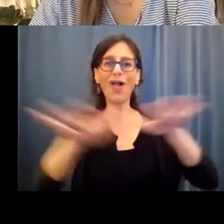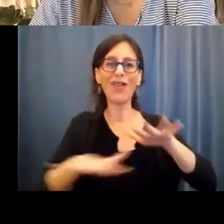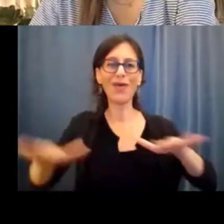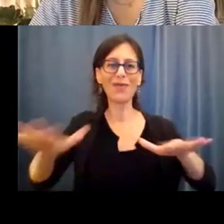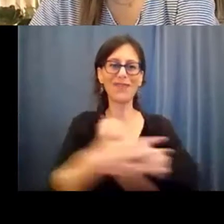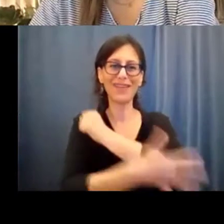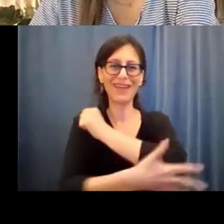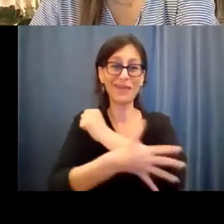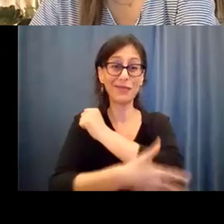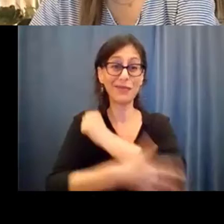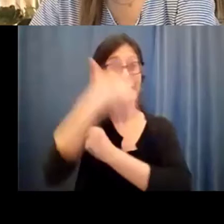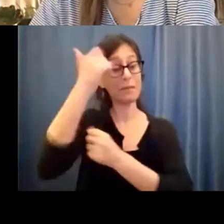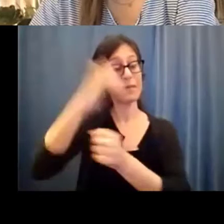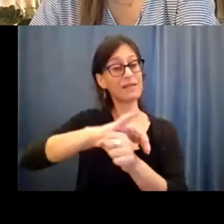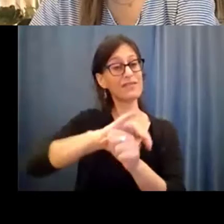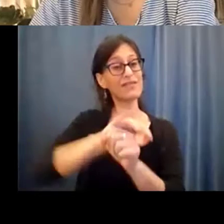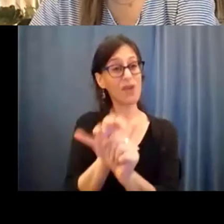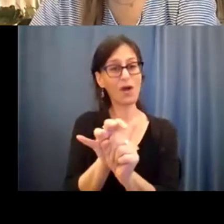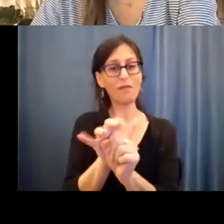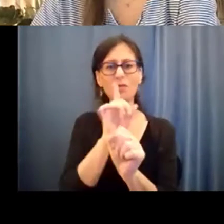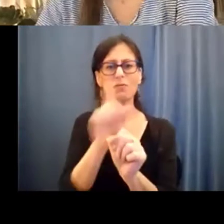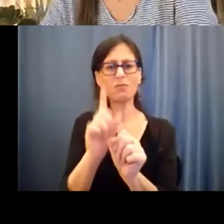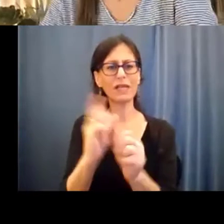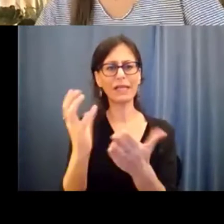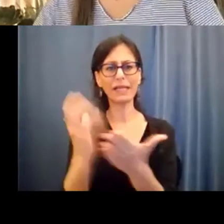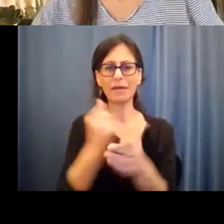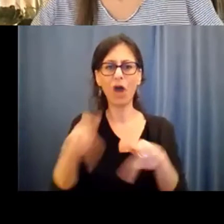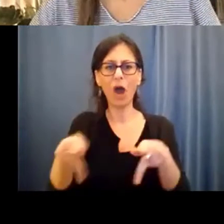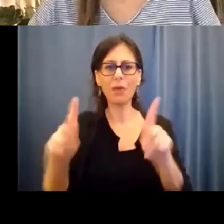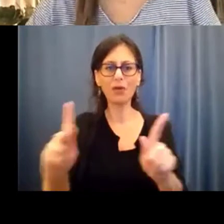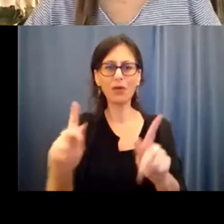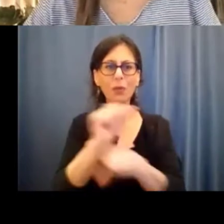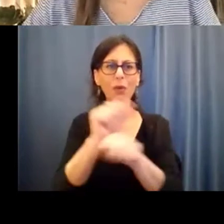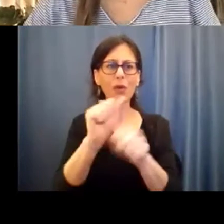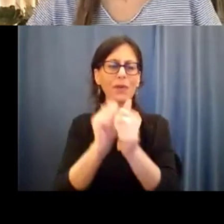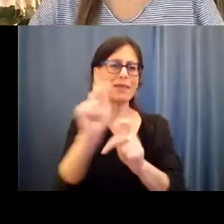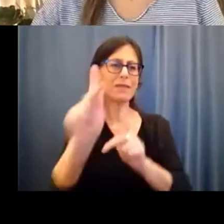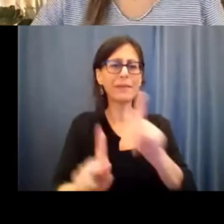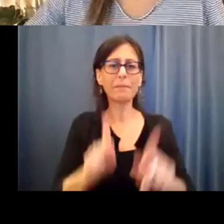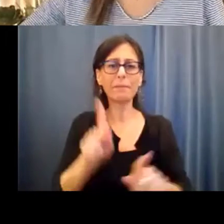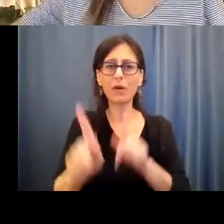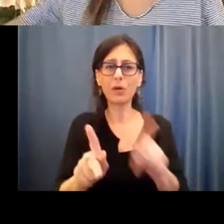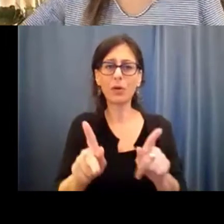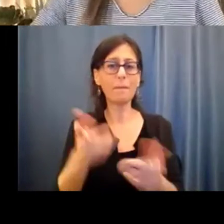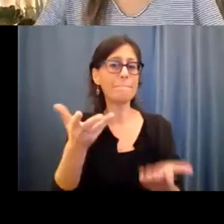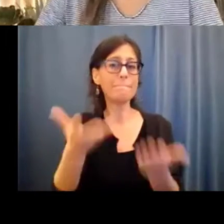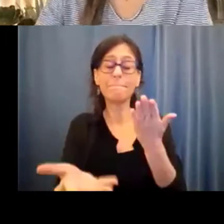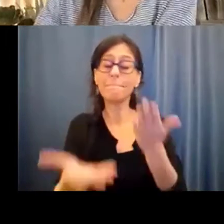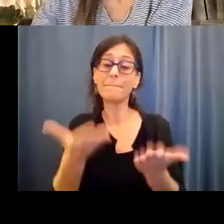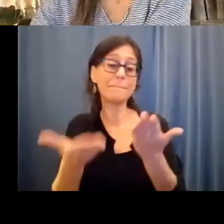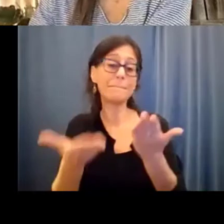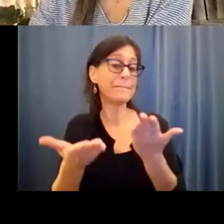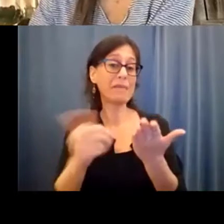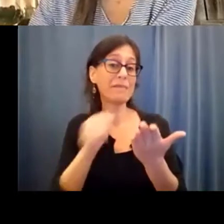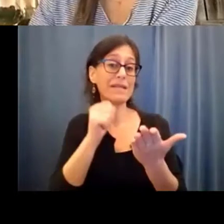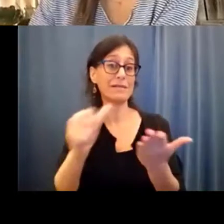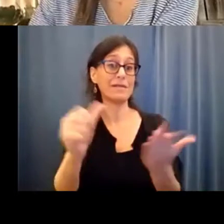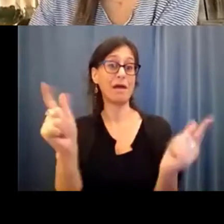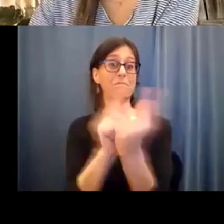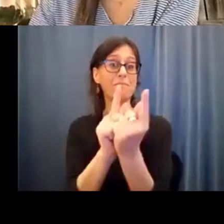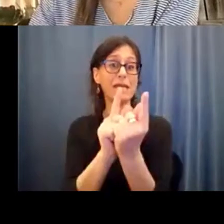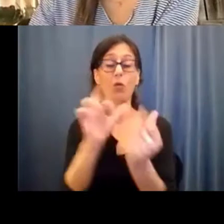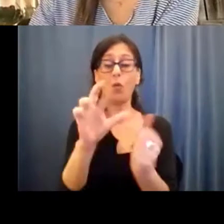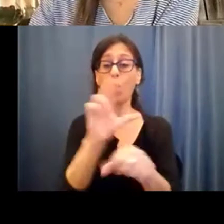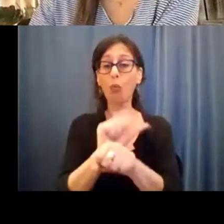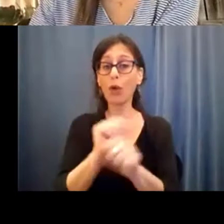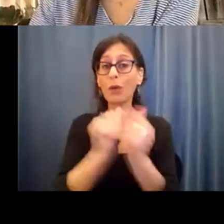country. And because of COVID, it was such an incredible opportunity to work with people who I might not have had the opportunity to work